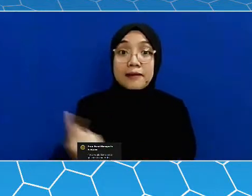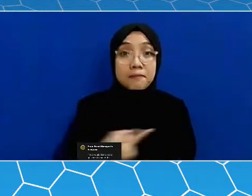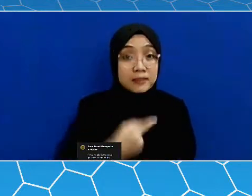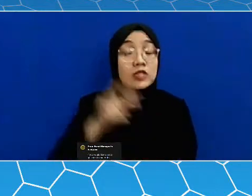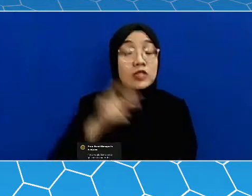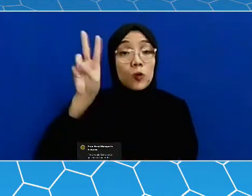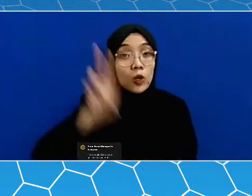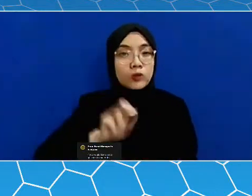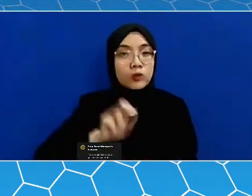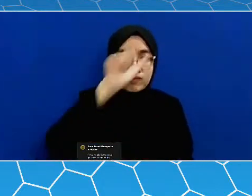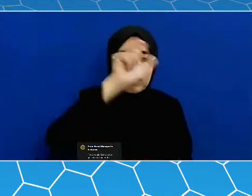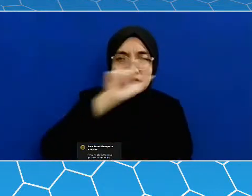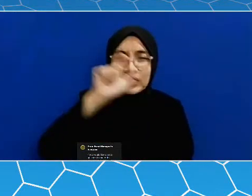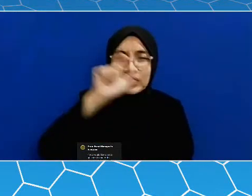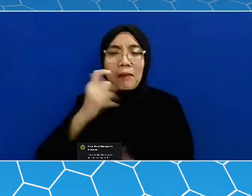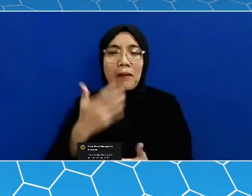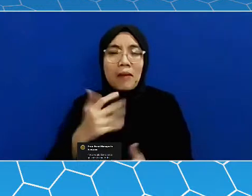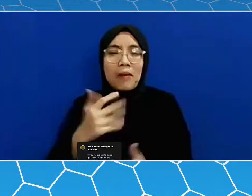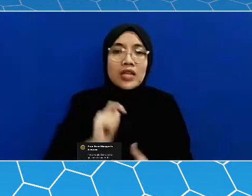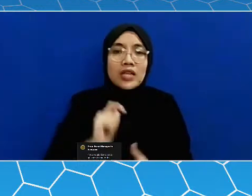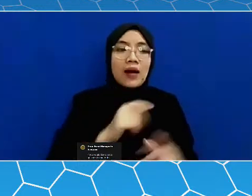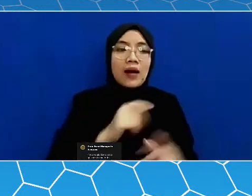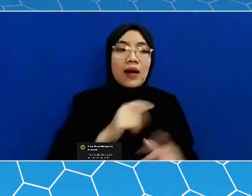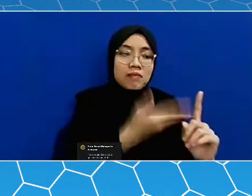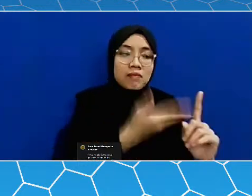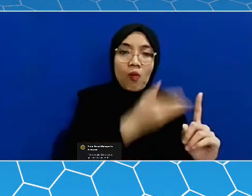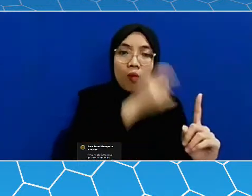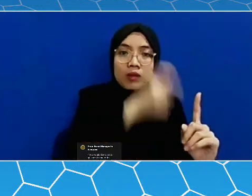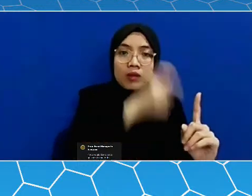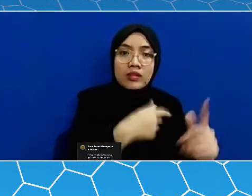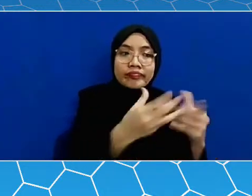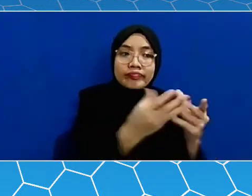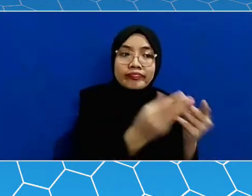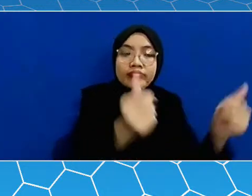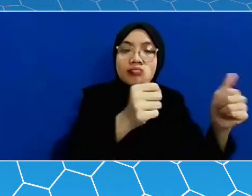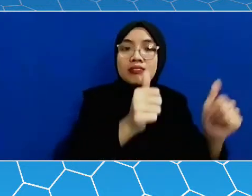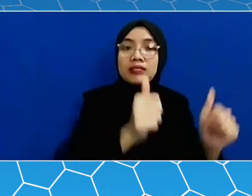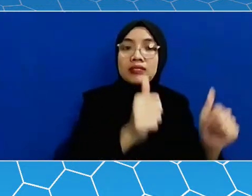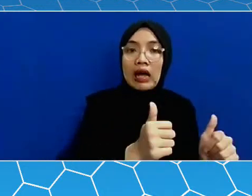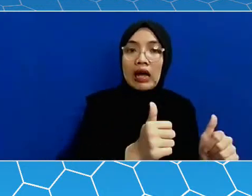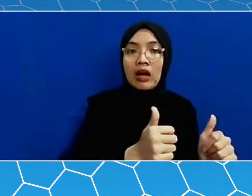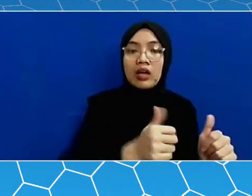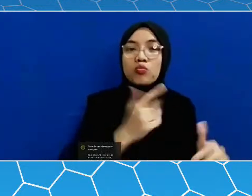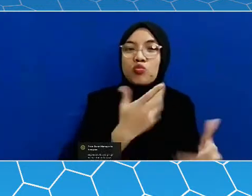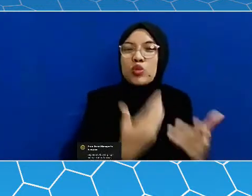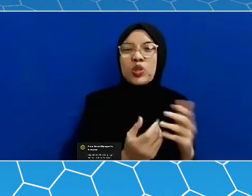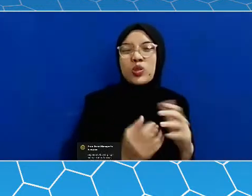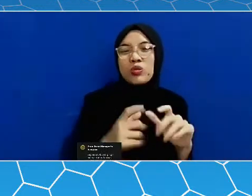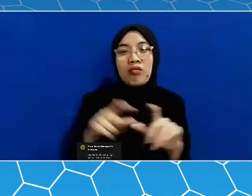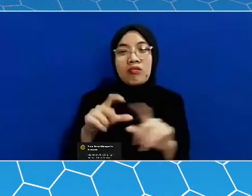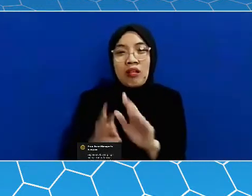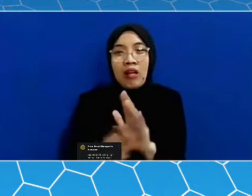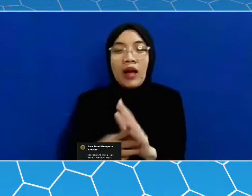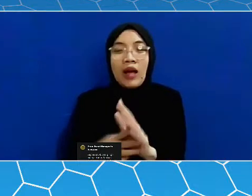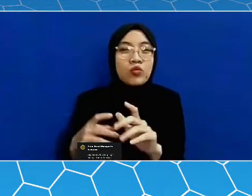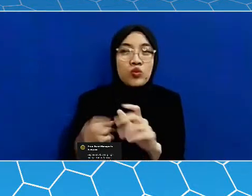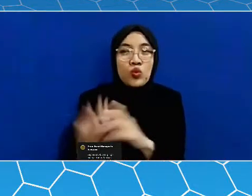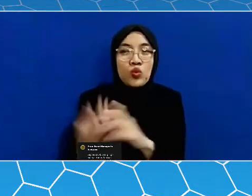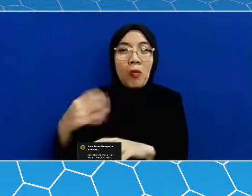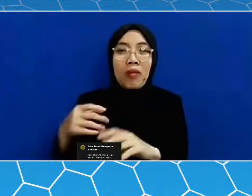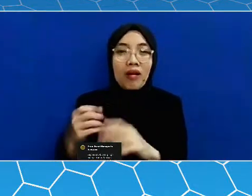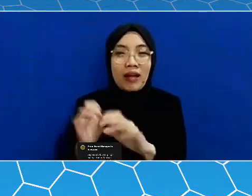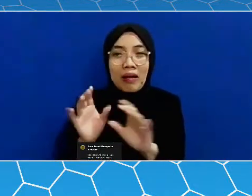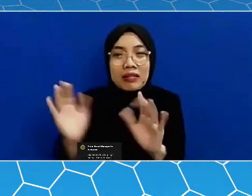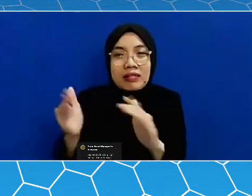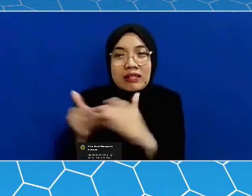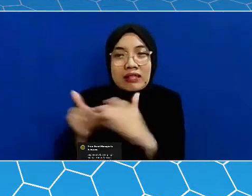dealing with our patients, finite resources. So we need to find new ways of working and collaborating in order to service